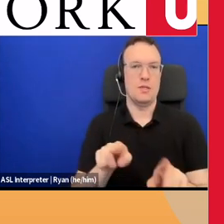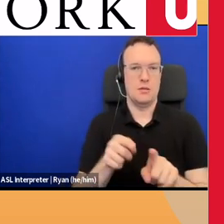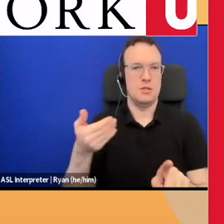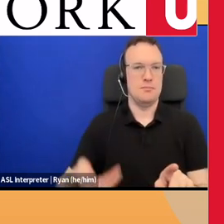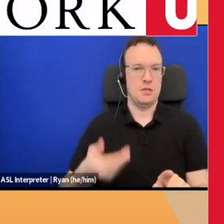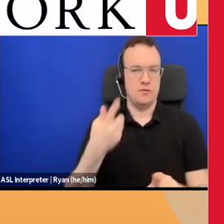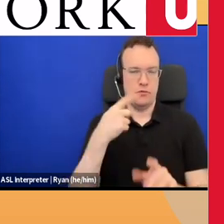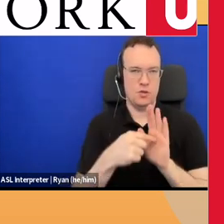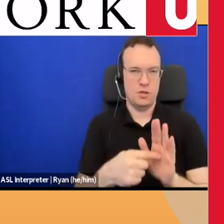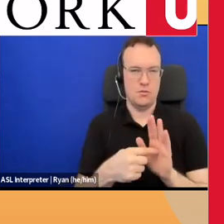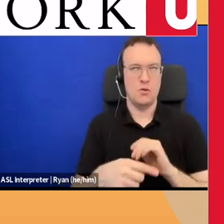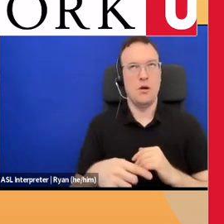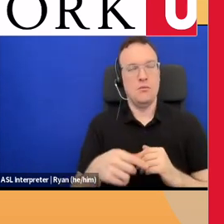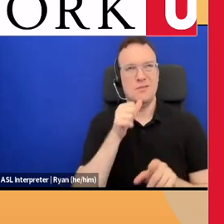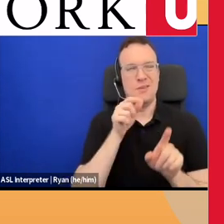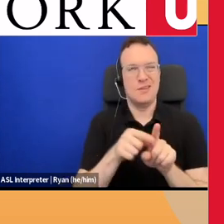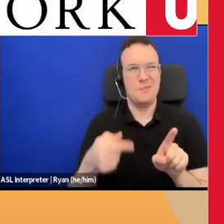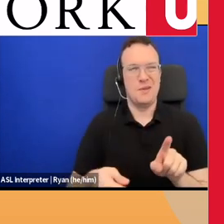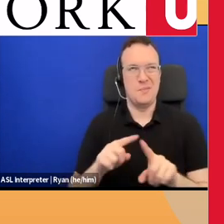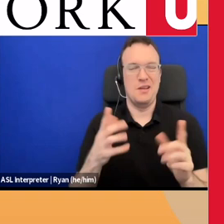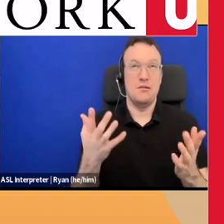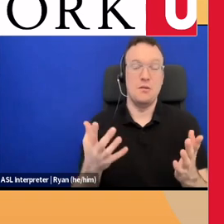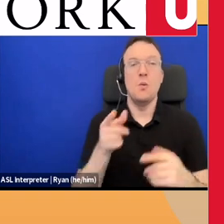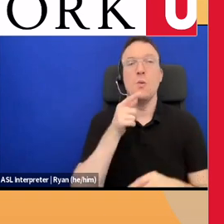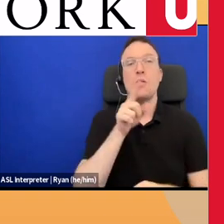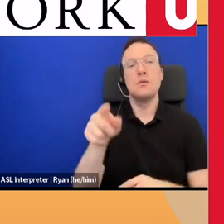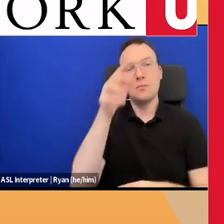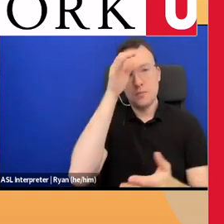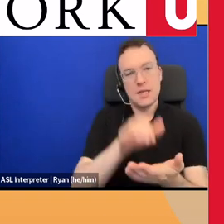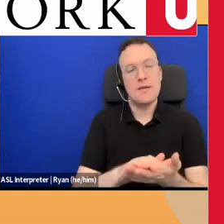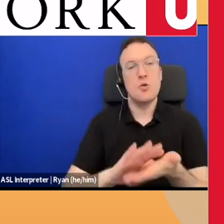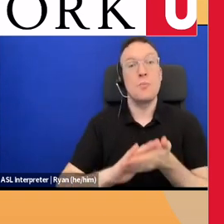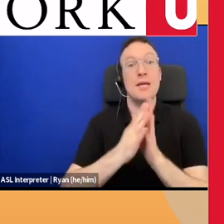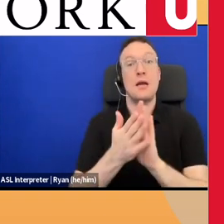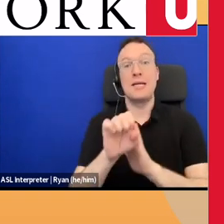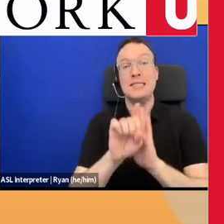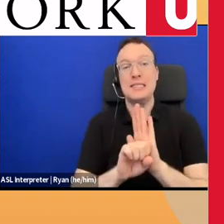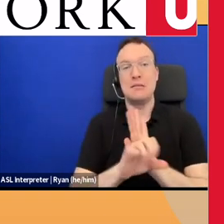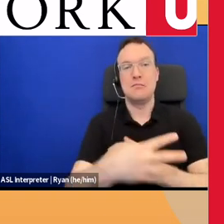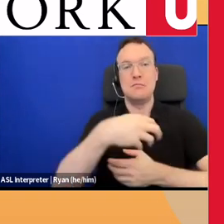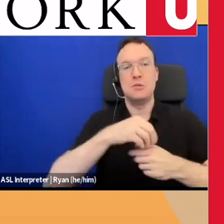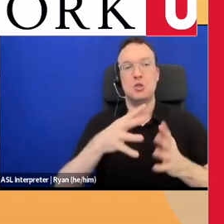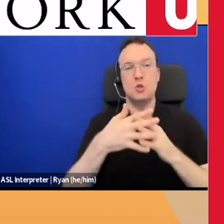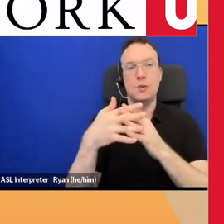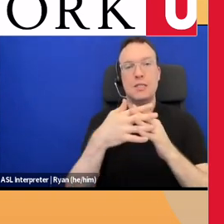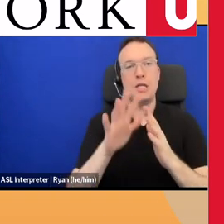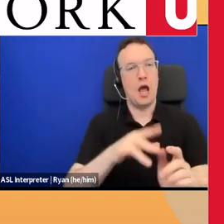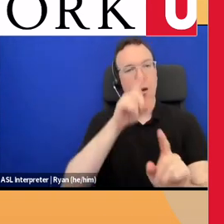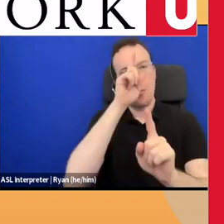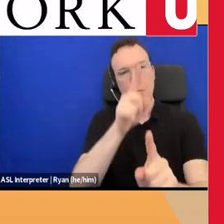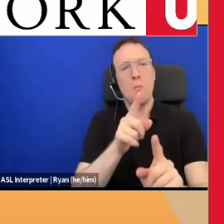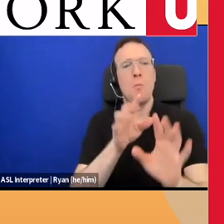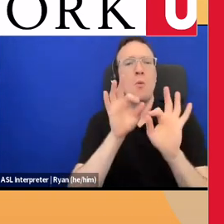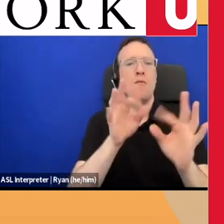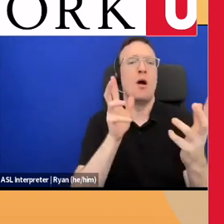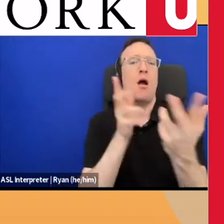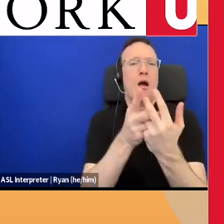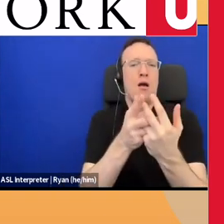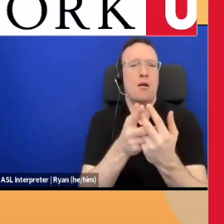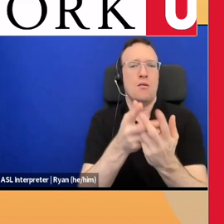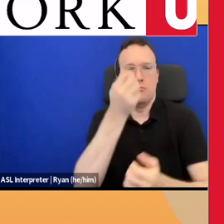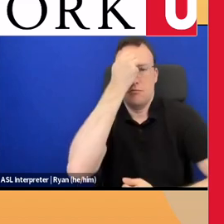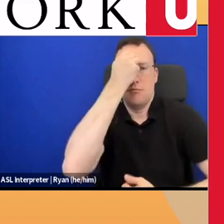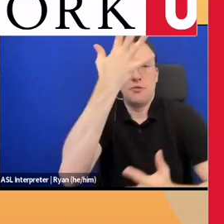example, or not like me, who believe that becoming a state of the United States is the ideal solution to